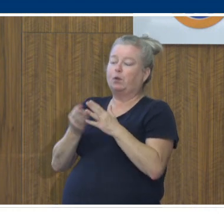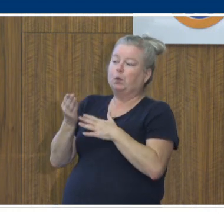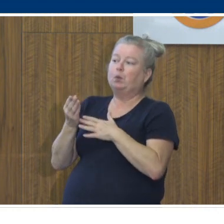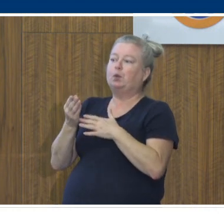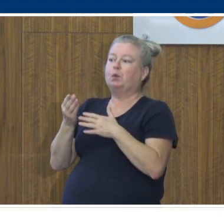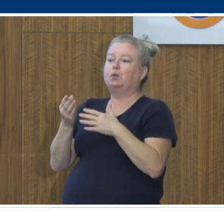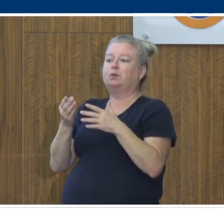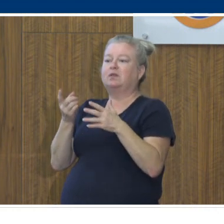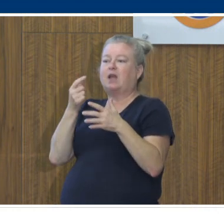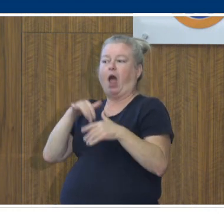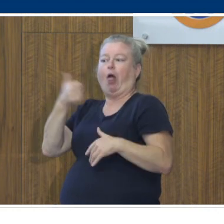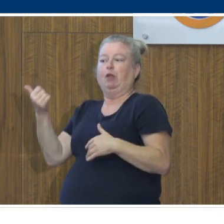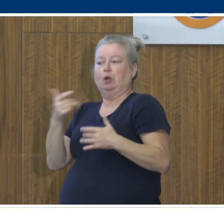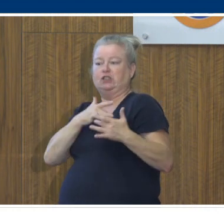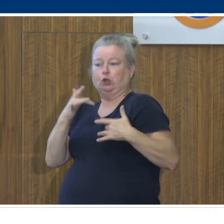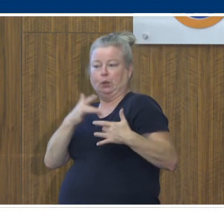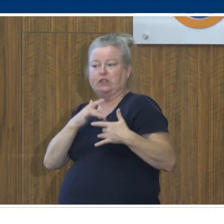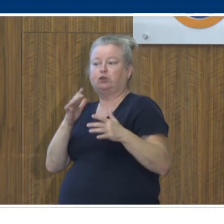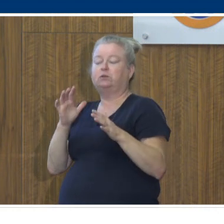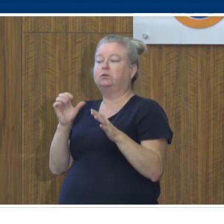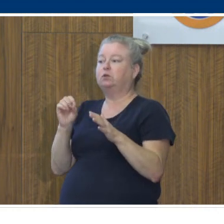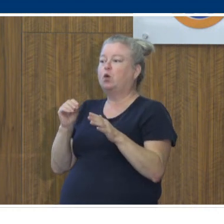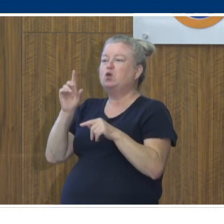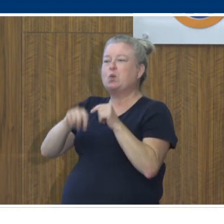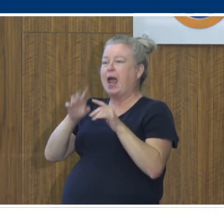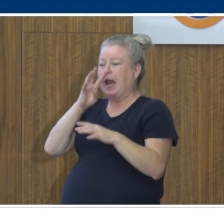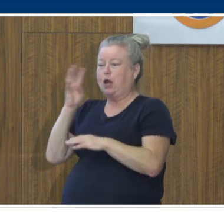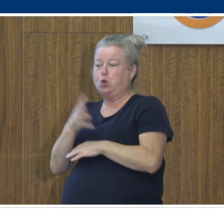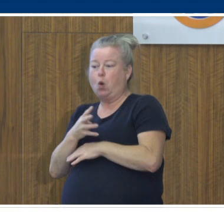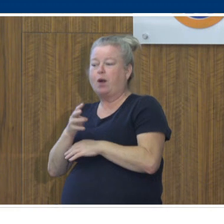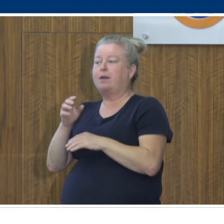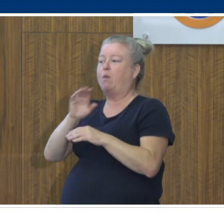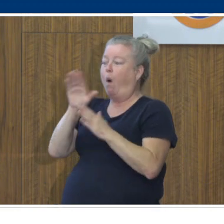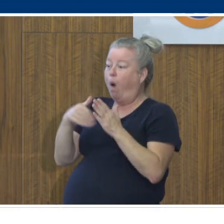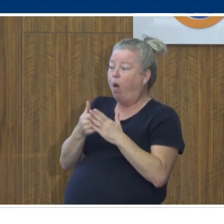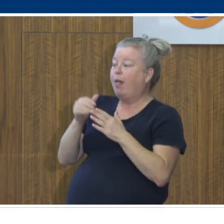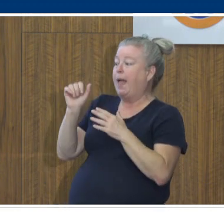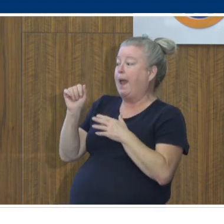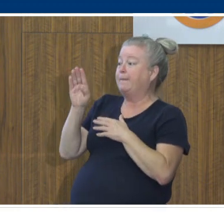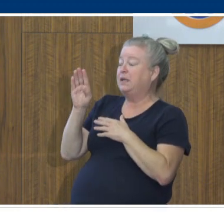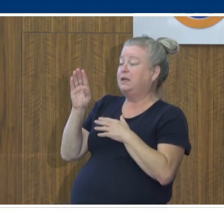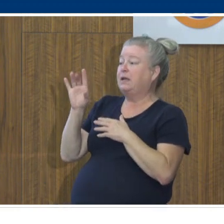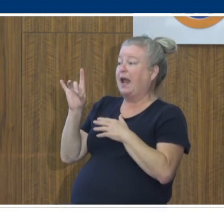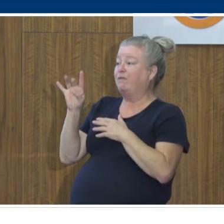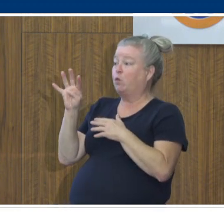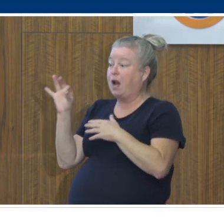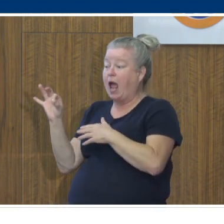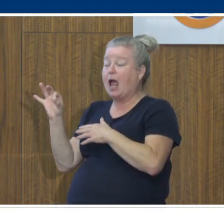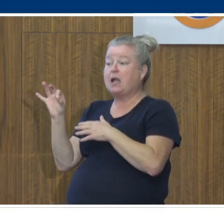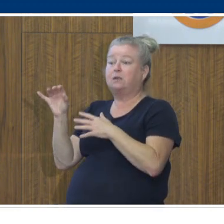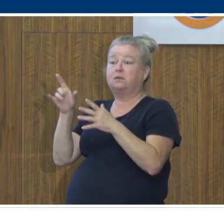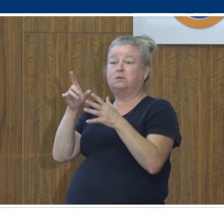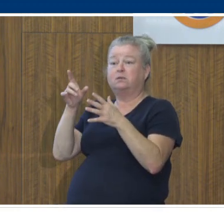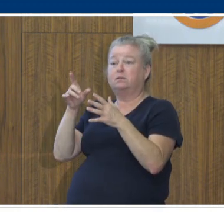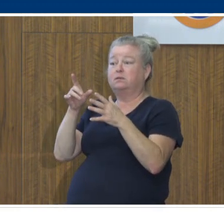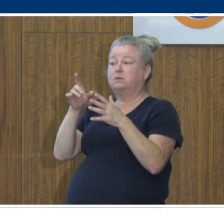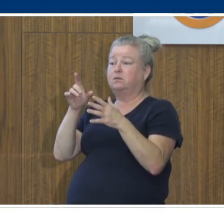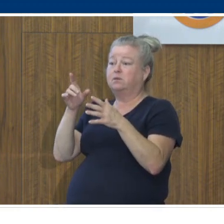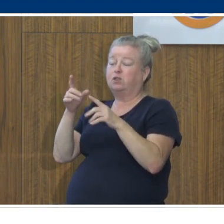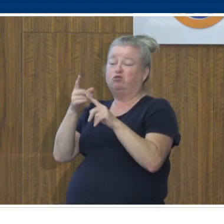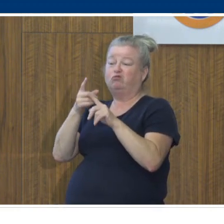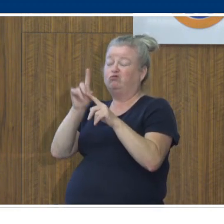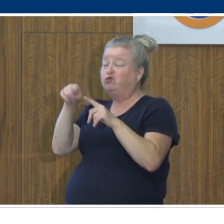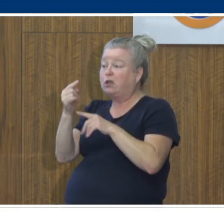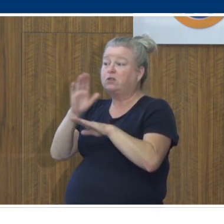other considerations. So you can't just ignore all of the AB 849 criteria discussed above and just draw districts purely based upon